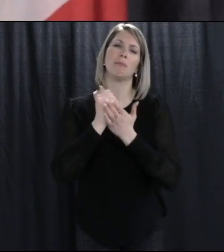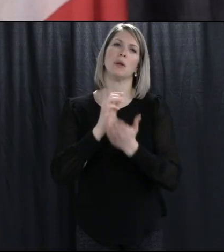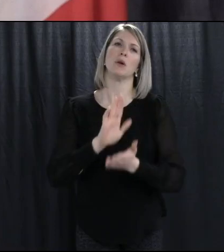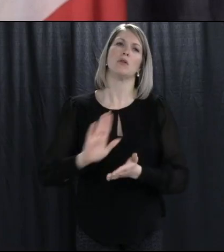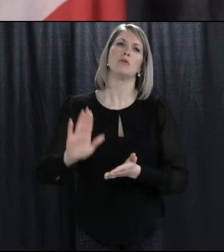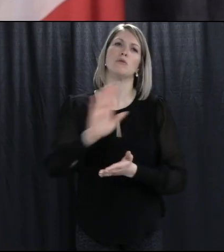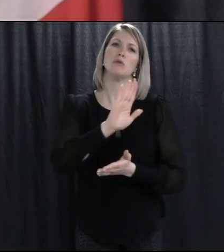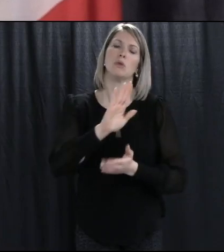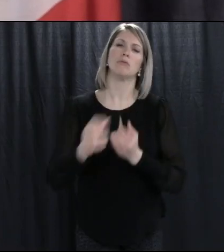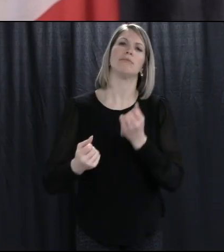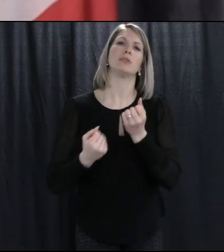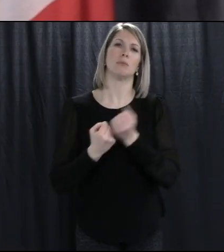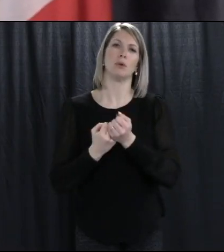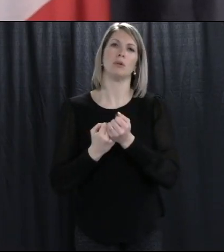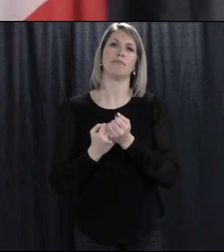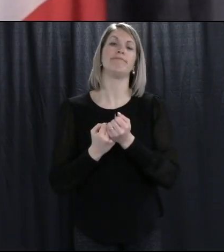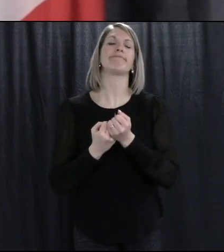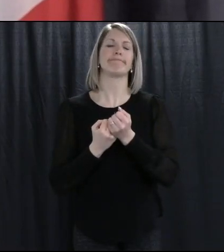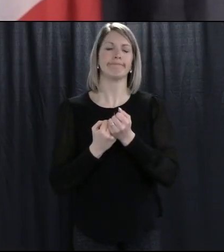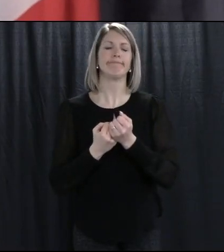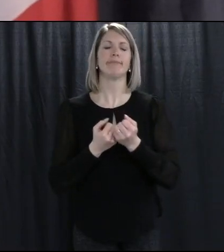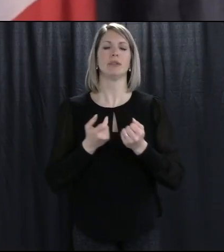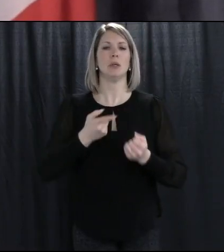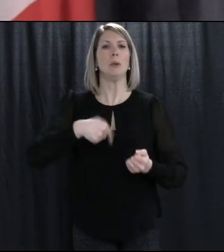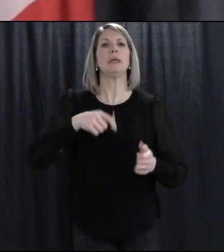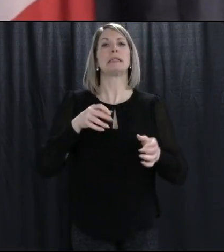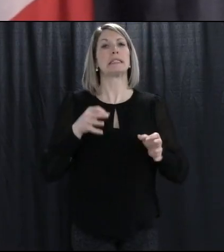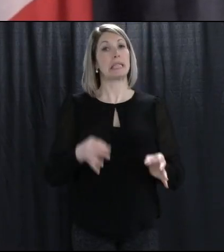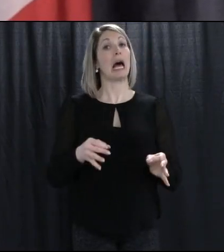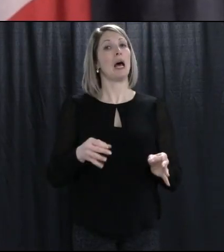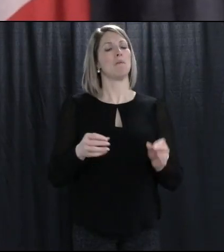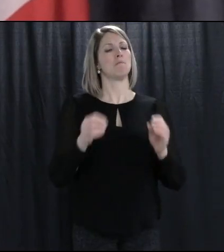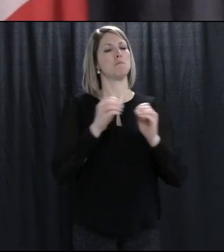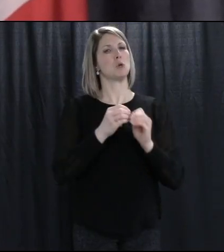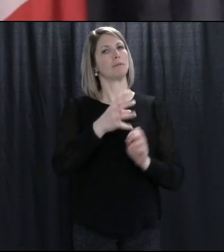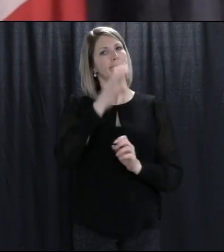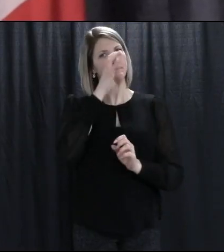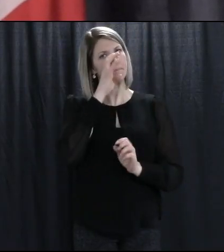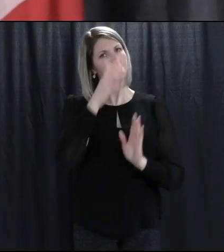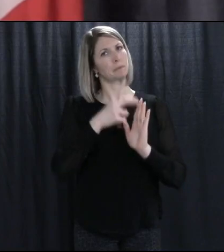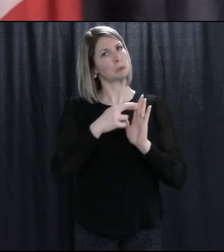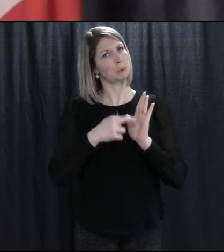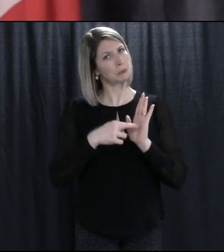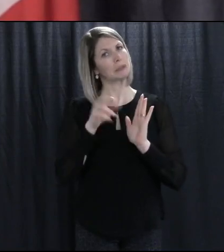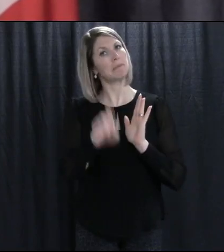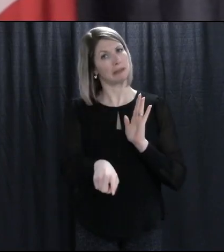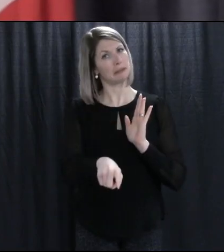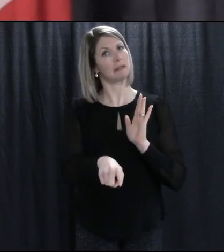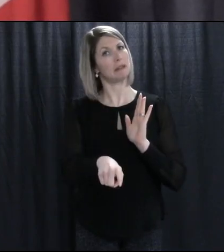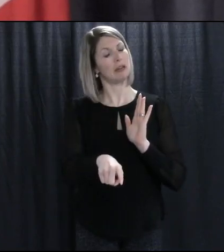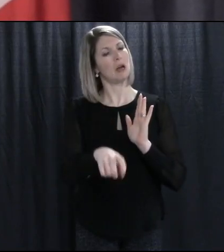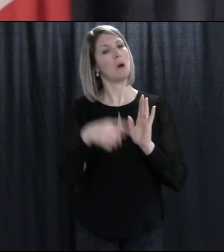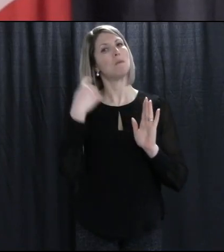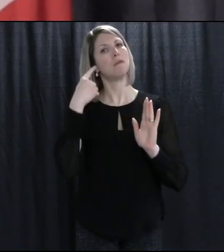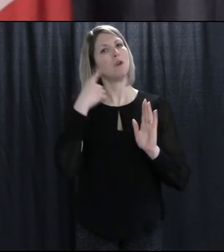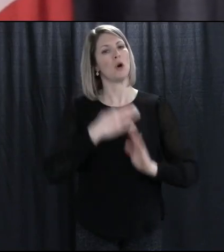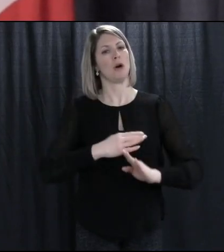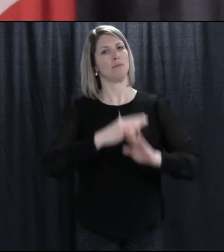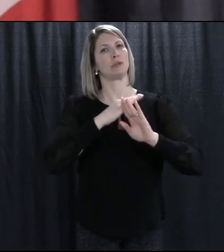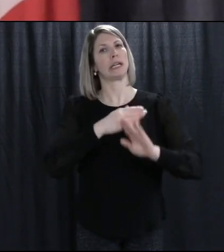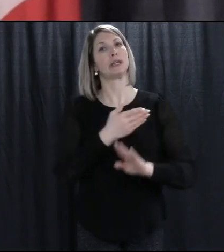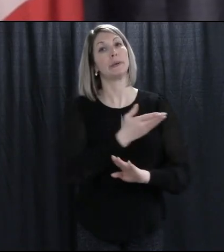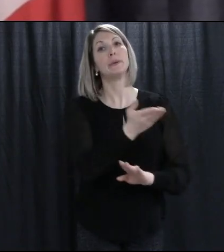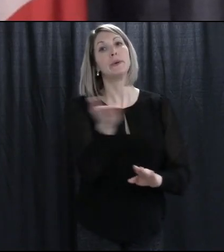recommendations. We have decided to take the next step to ensure that we are best positioned to protect the health of our population. Our Public